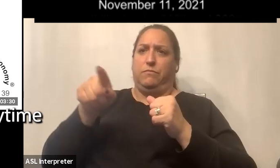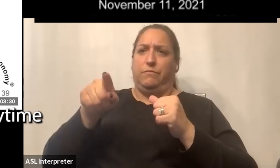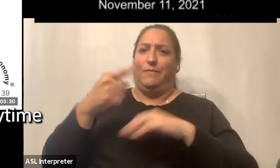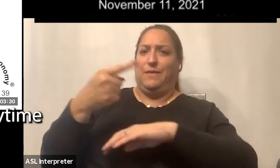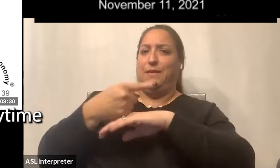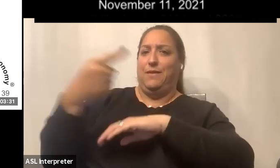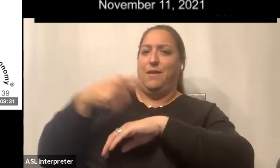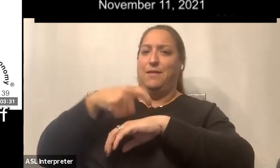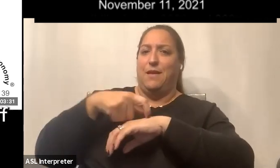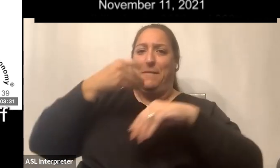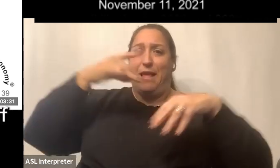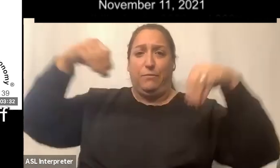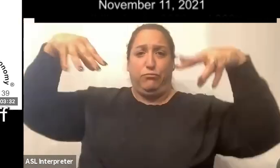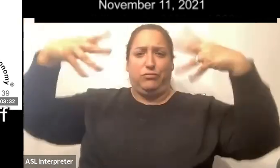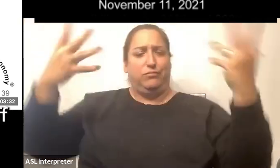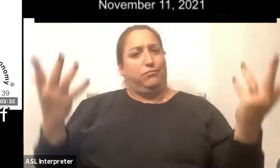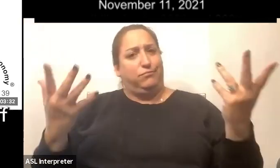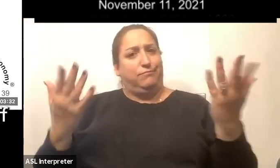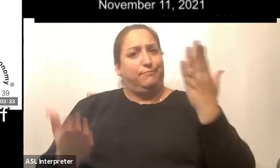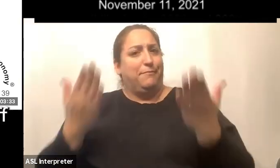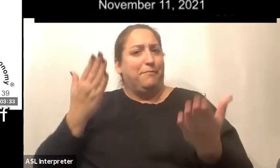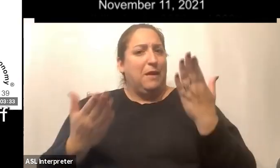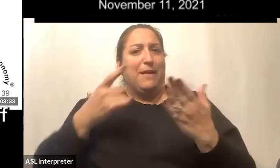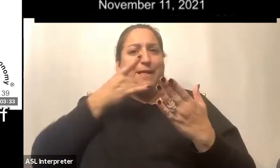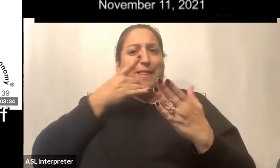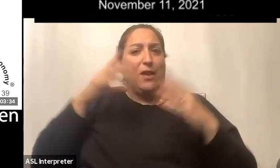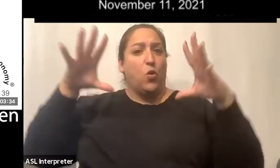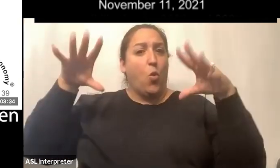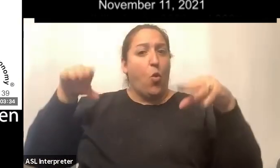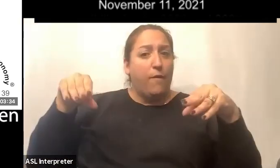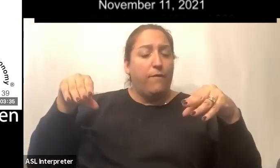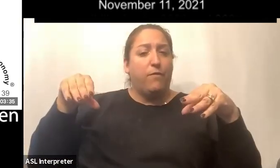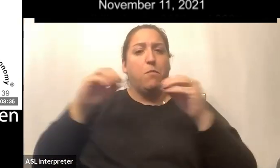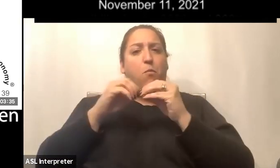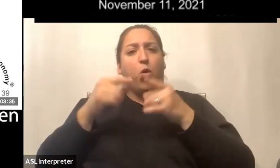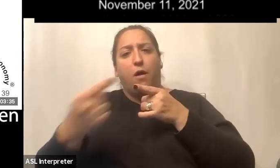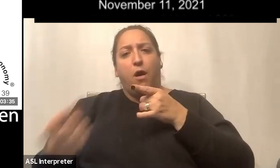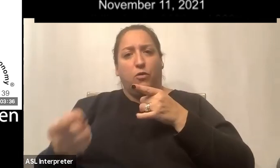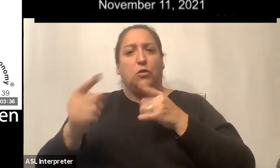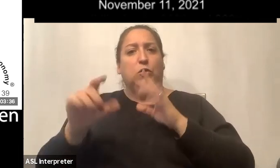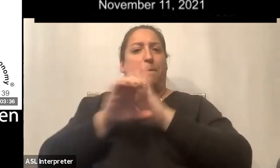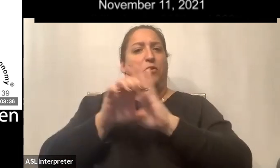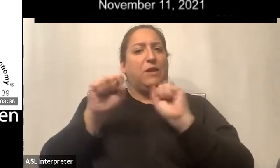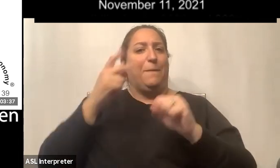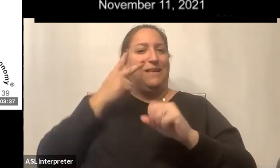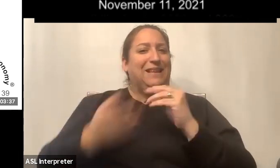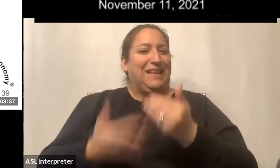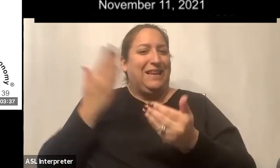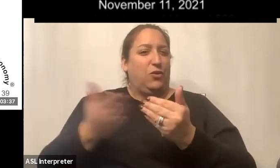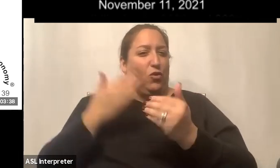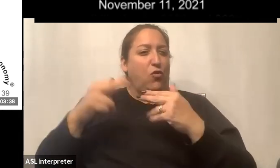and the lights are on. So maybe turn the lights off for a little contrast so that the picture can be seen a little easier on the